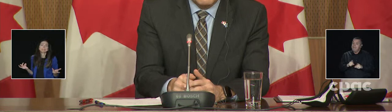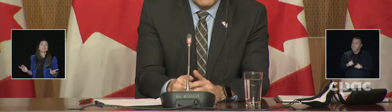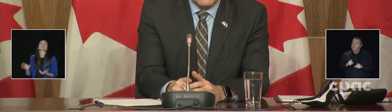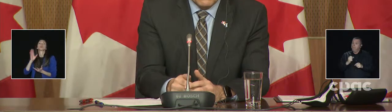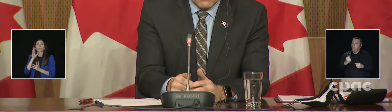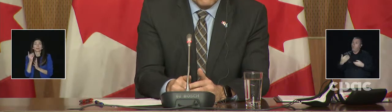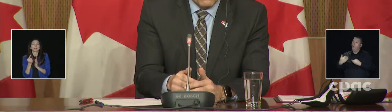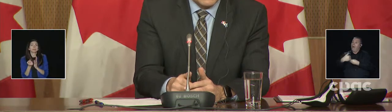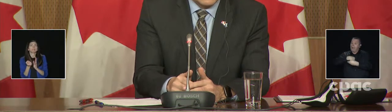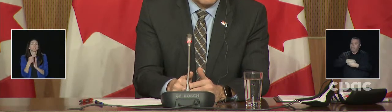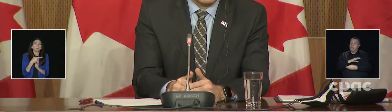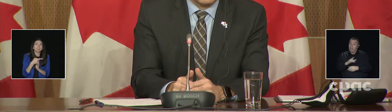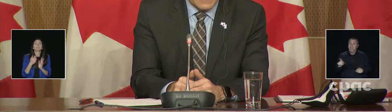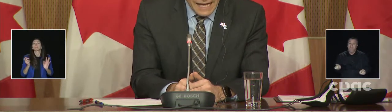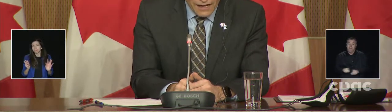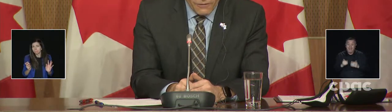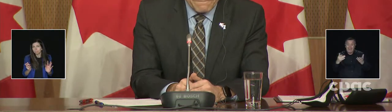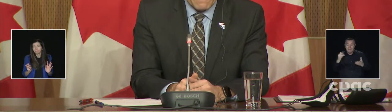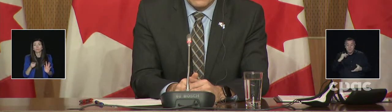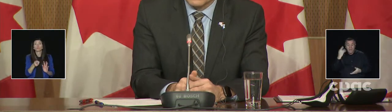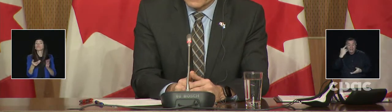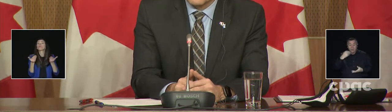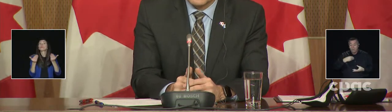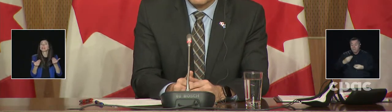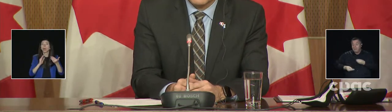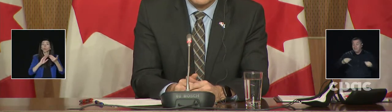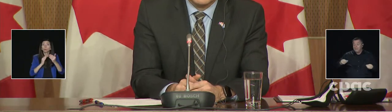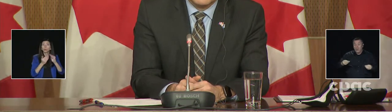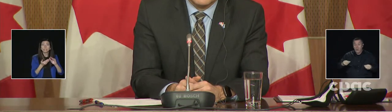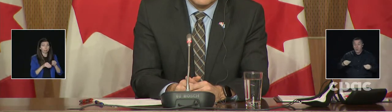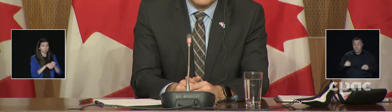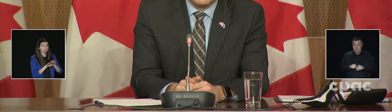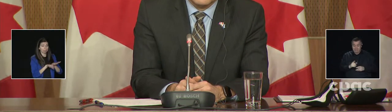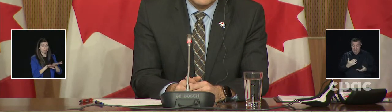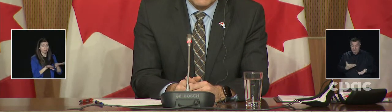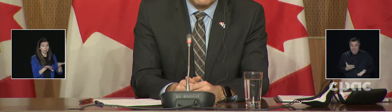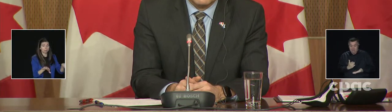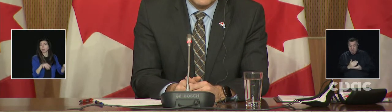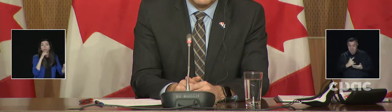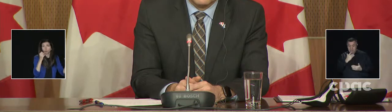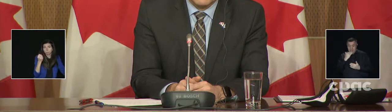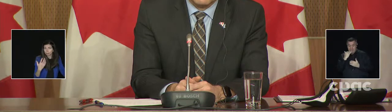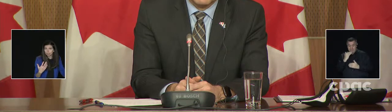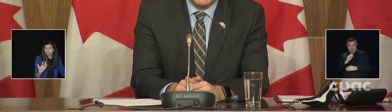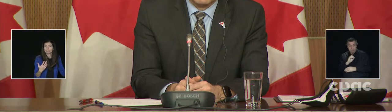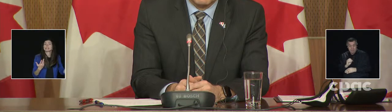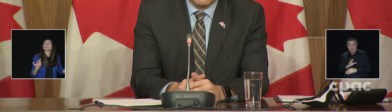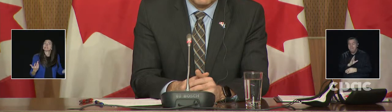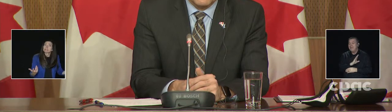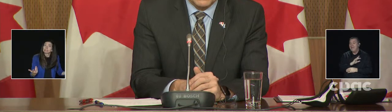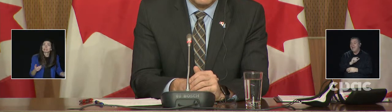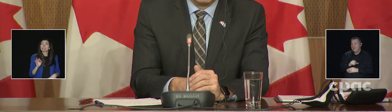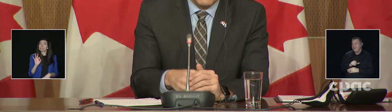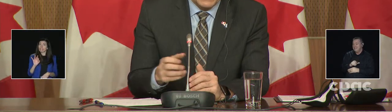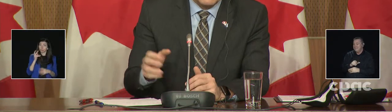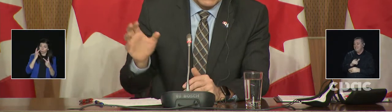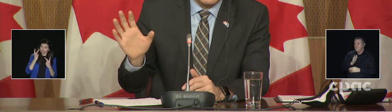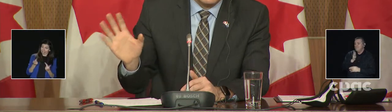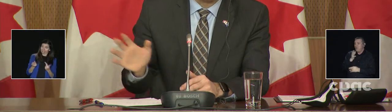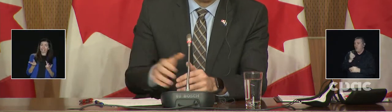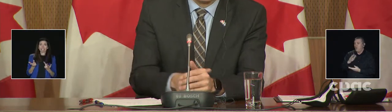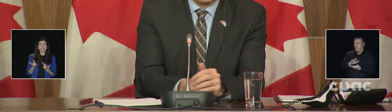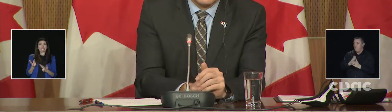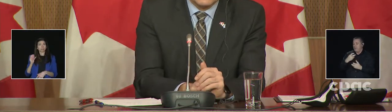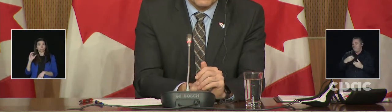community transmission, although quite limited now, is going to be a challenge when the variant becomes more prevalent. But on that,